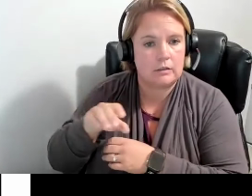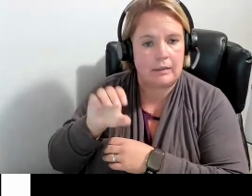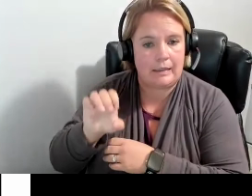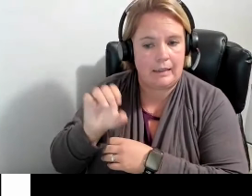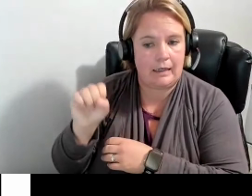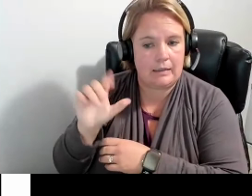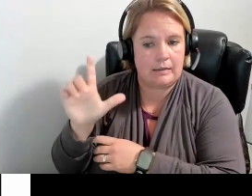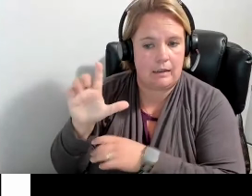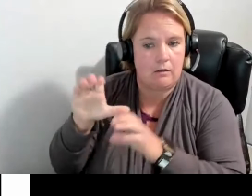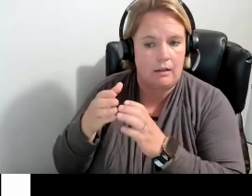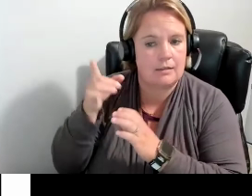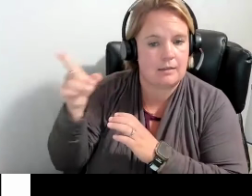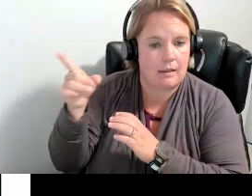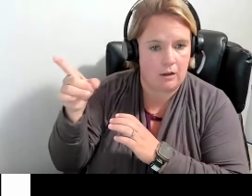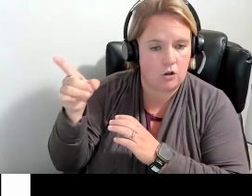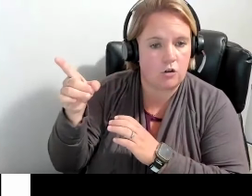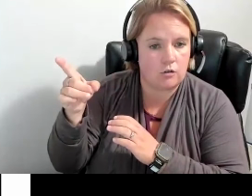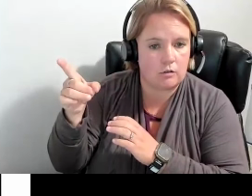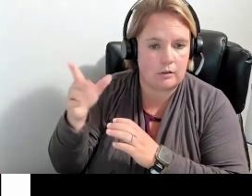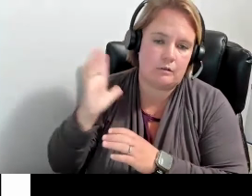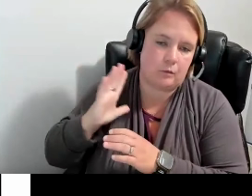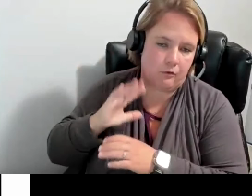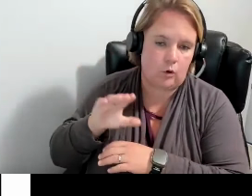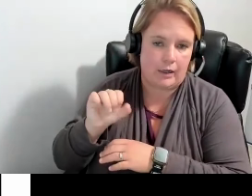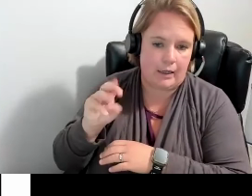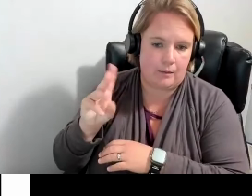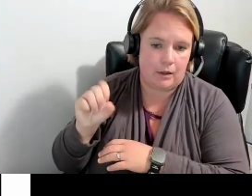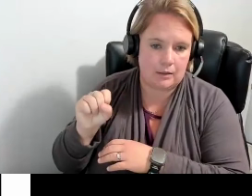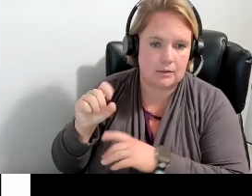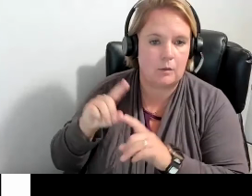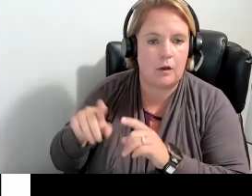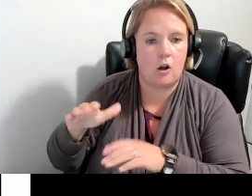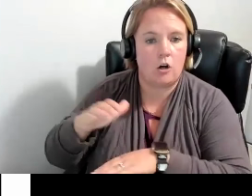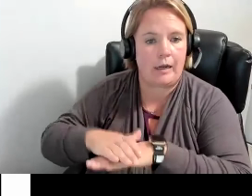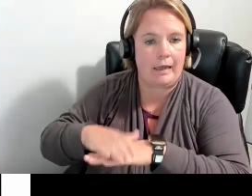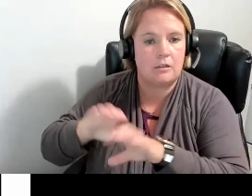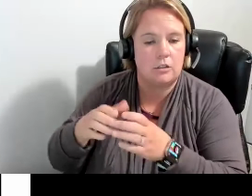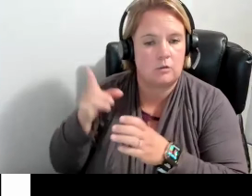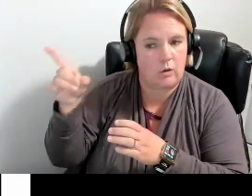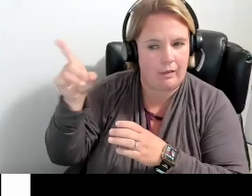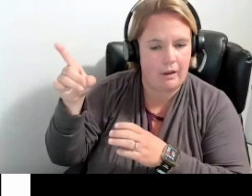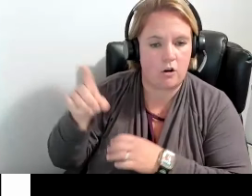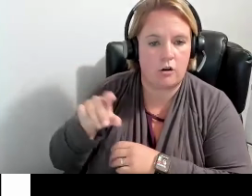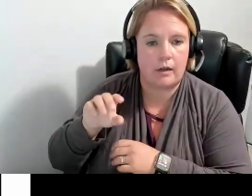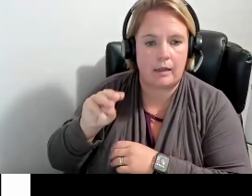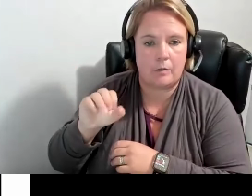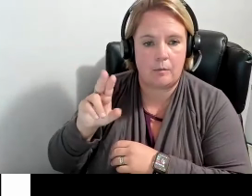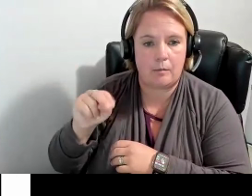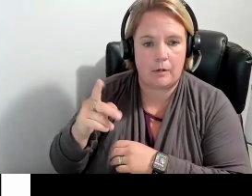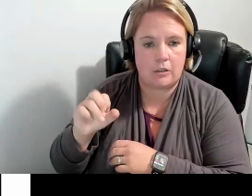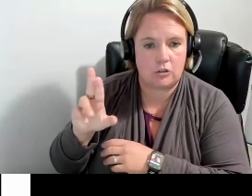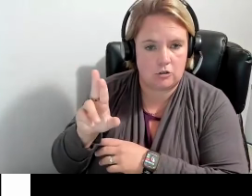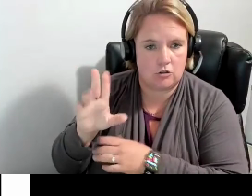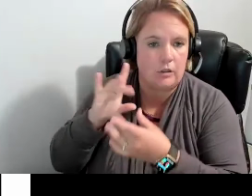classes there. That was before they called it EMLS, but we were offering our ESL classes here at Manchester in partnership with Fresno Adult